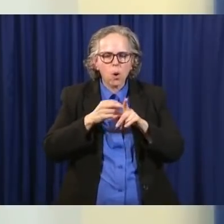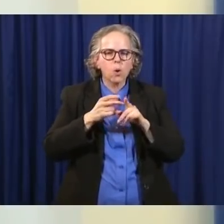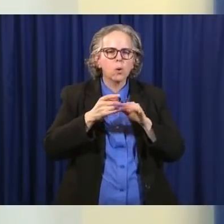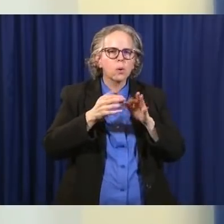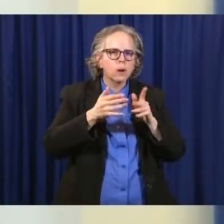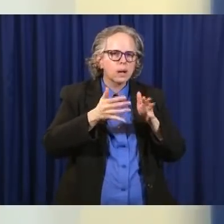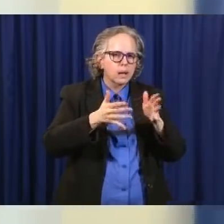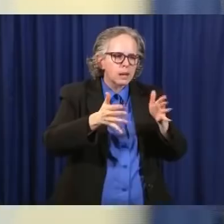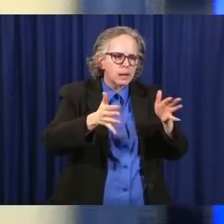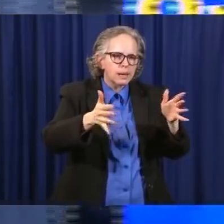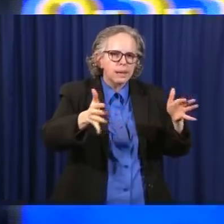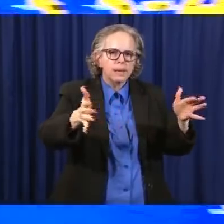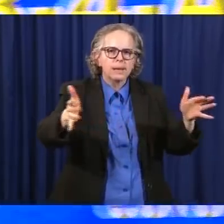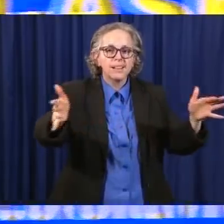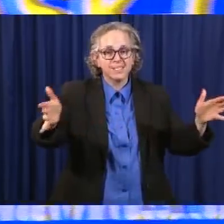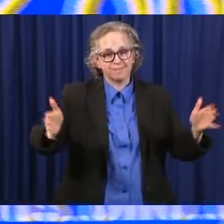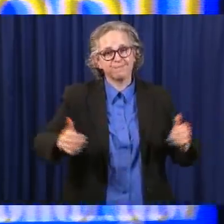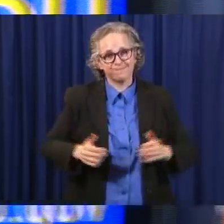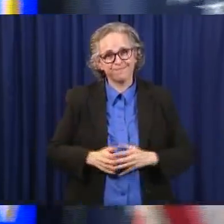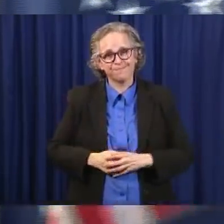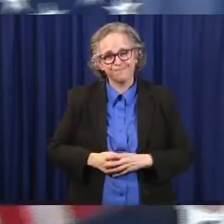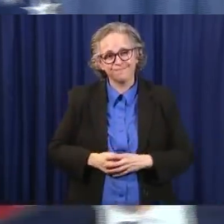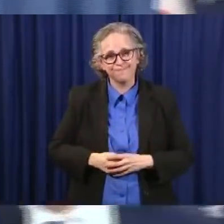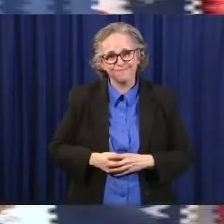looking into. Thank you both very much.